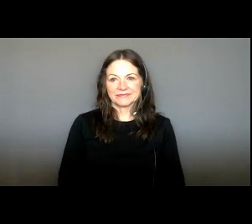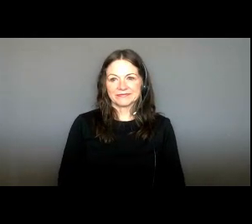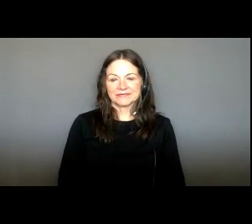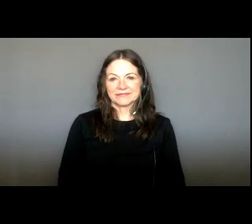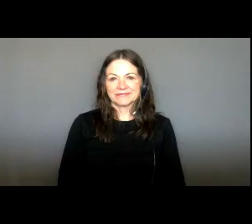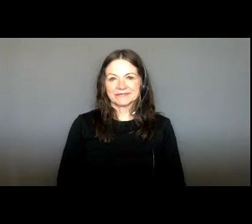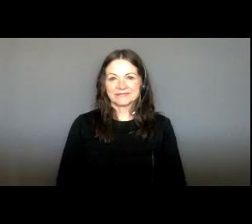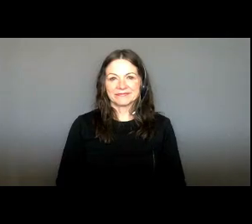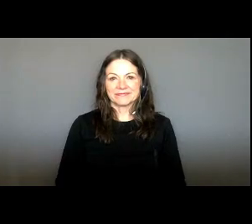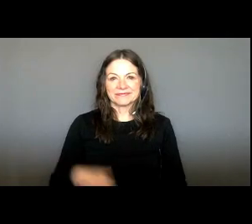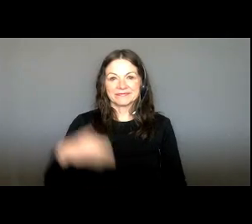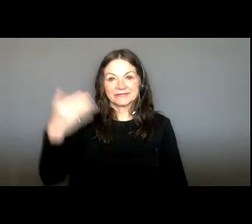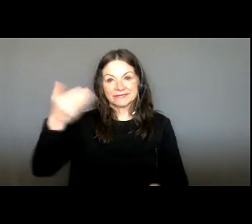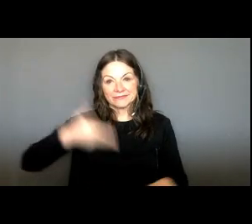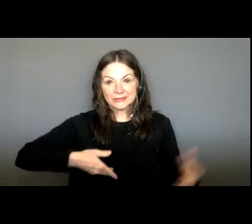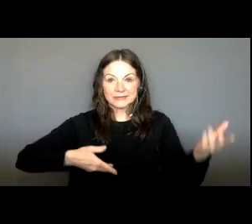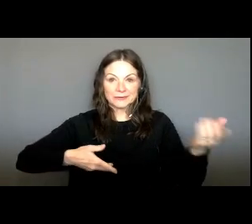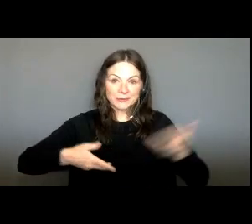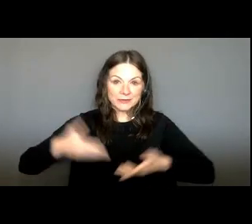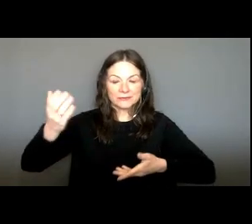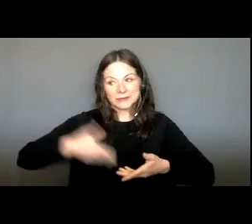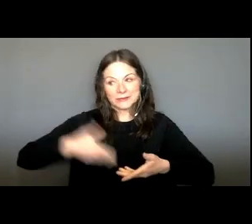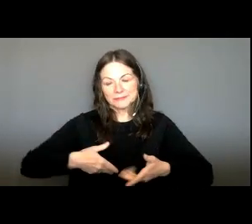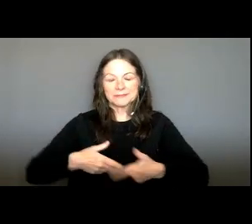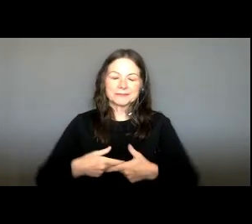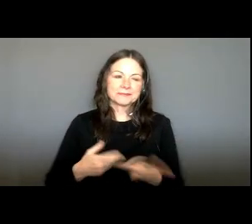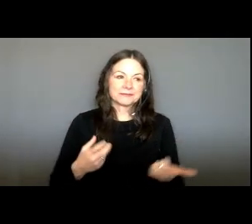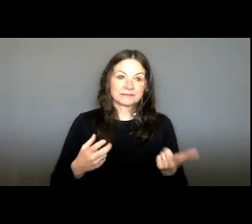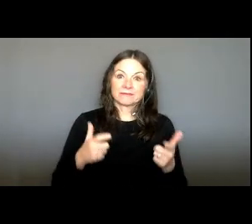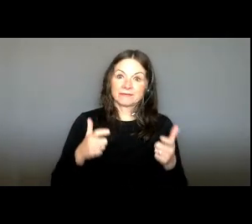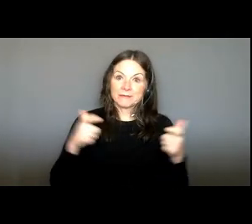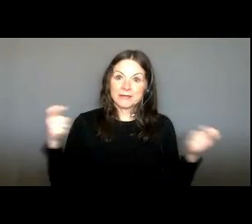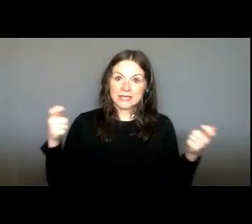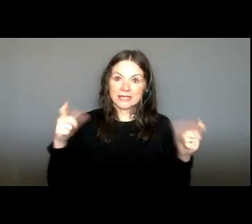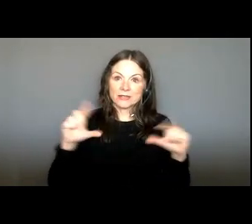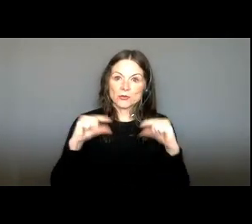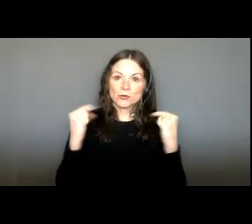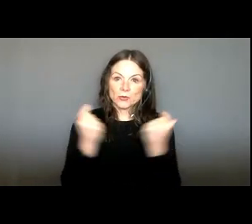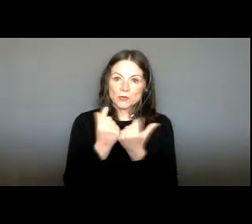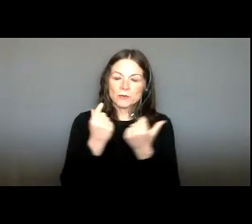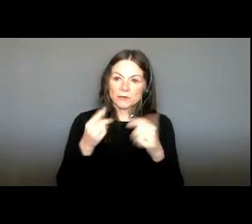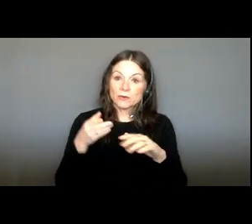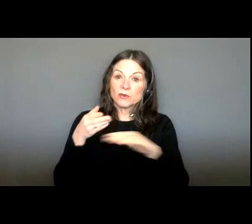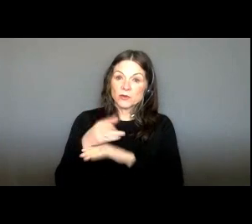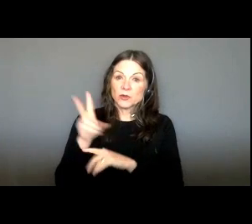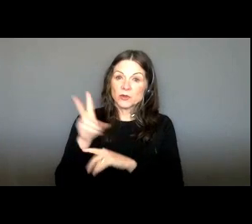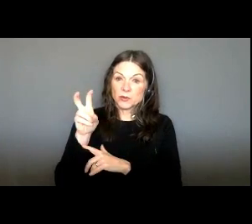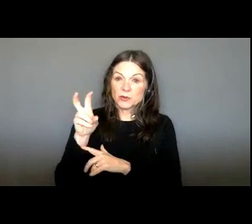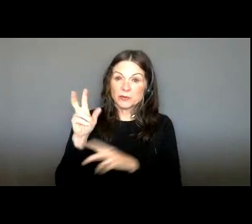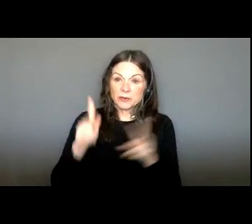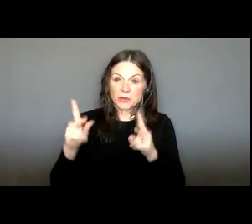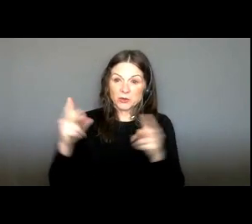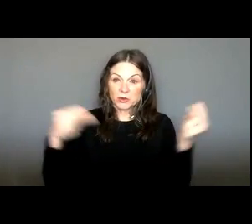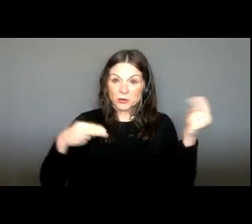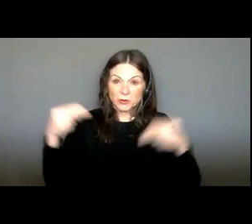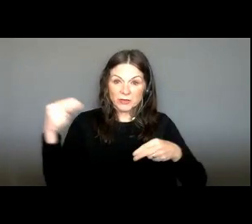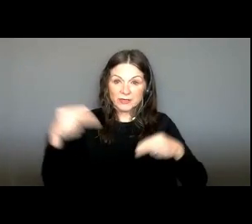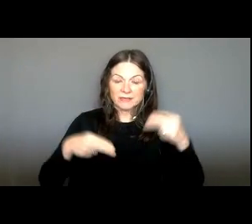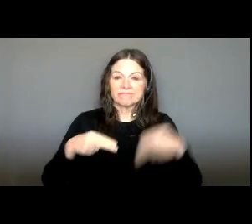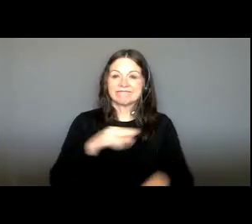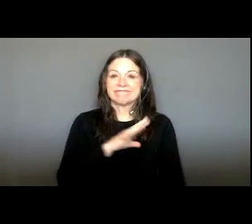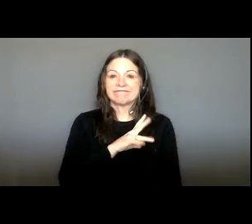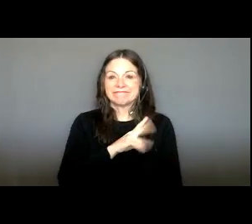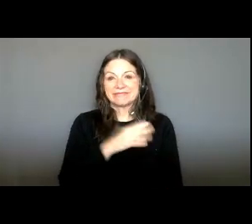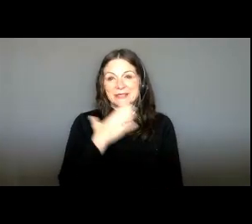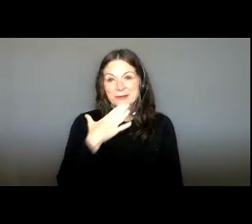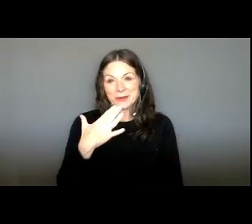Welcome, everyone who just joined us. We have a large group, over 200 people joining us today. Thank you for trusting us, for